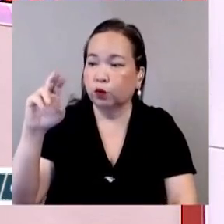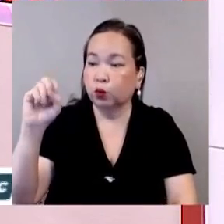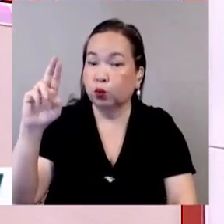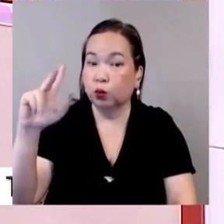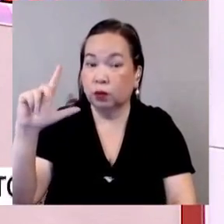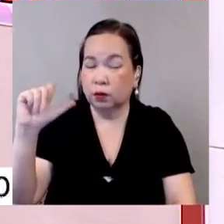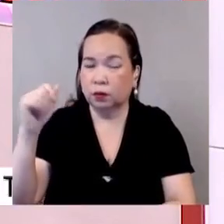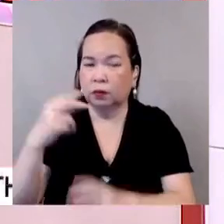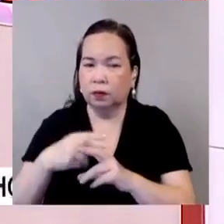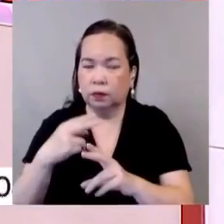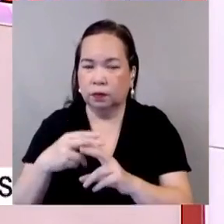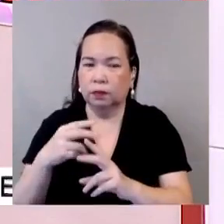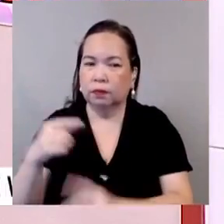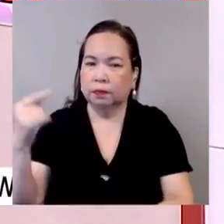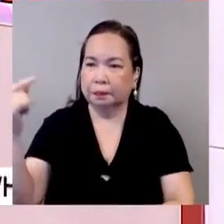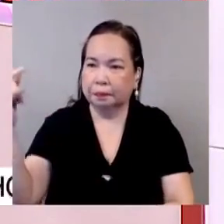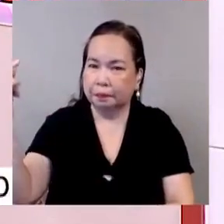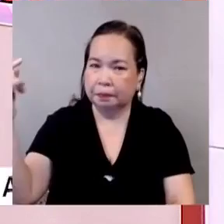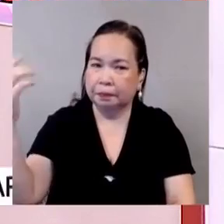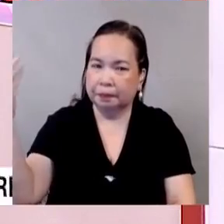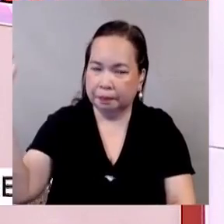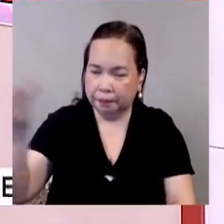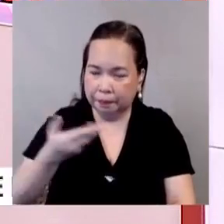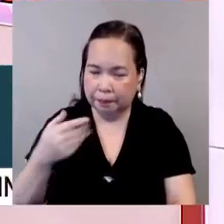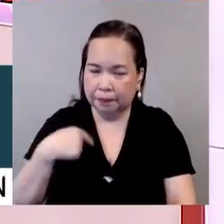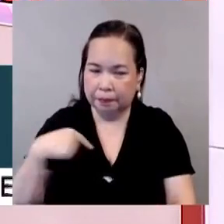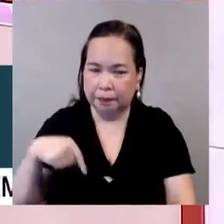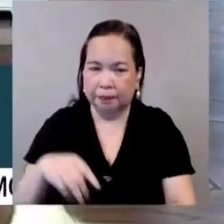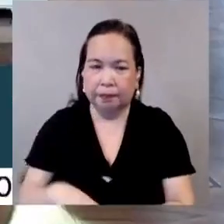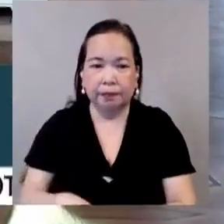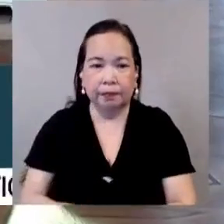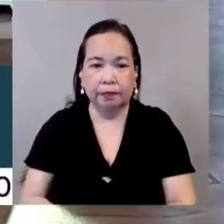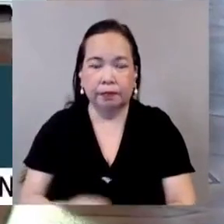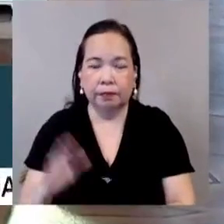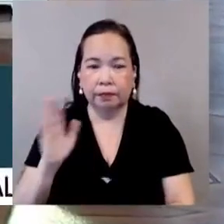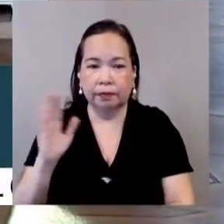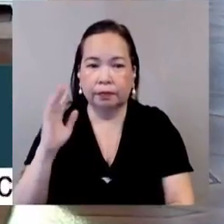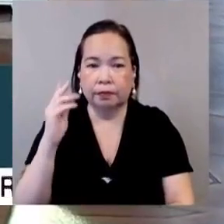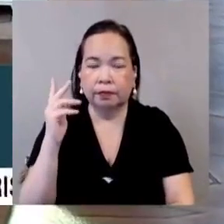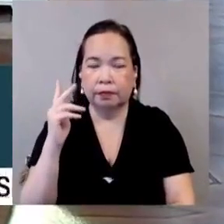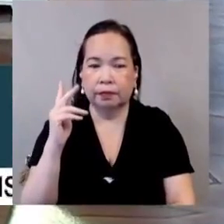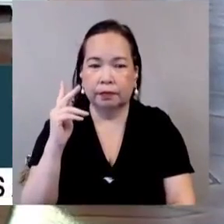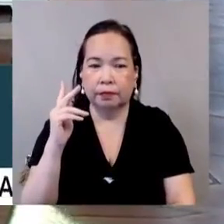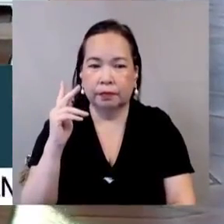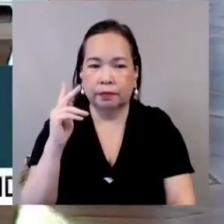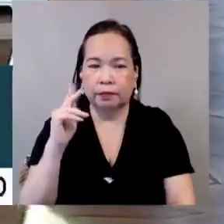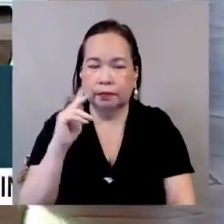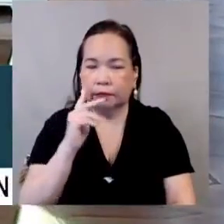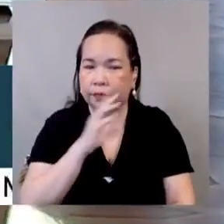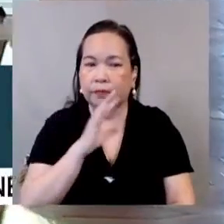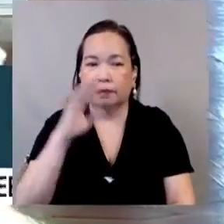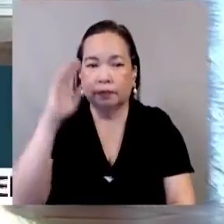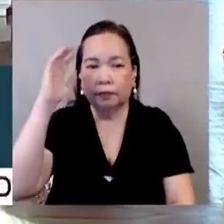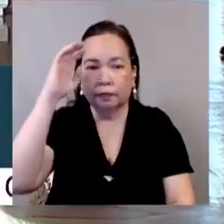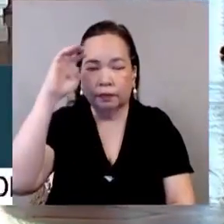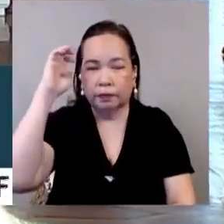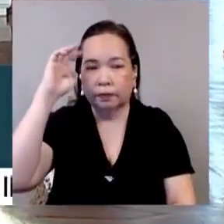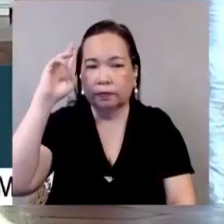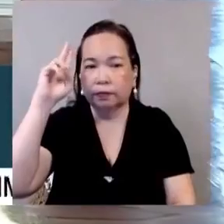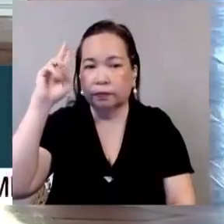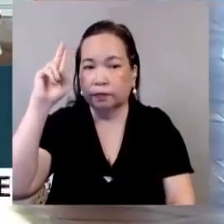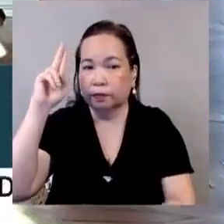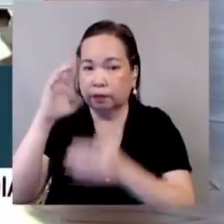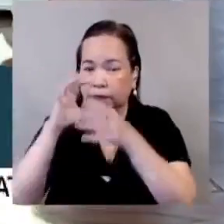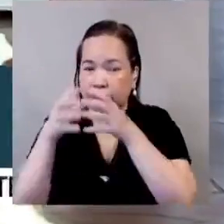with an update. Kat, over to you. Hi, Carmina. The European Union on Monday backed the Philippines' claims in the South China Sea with